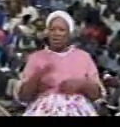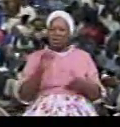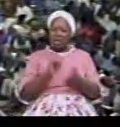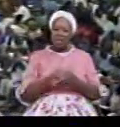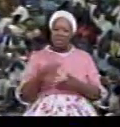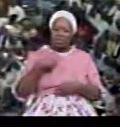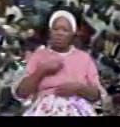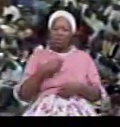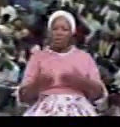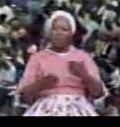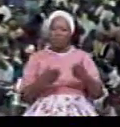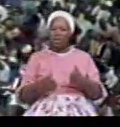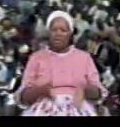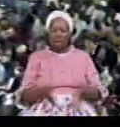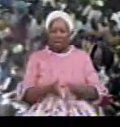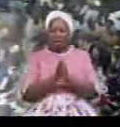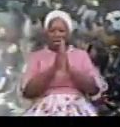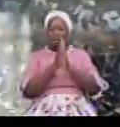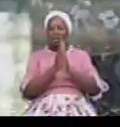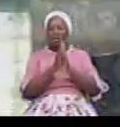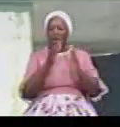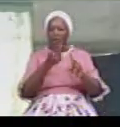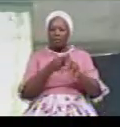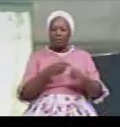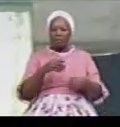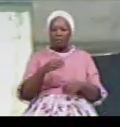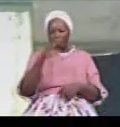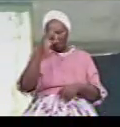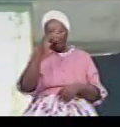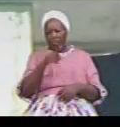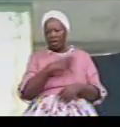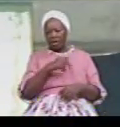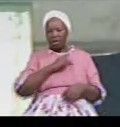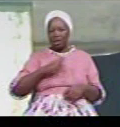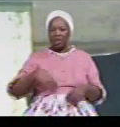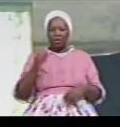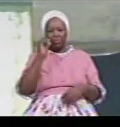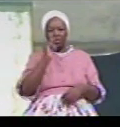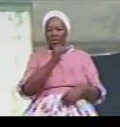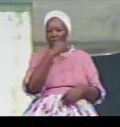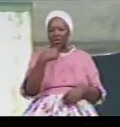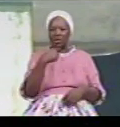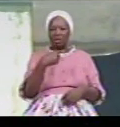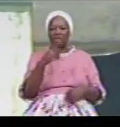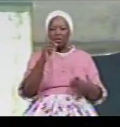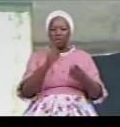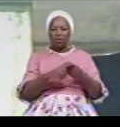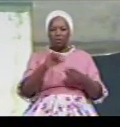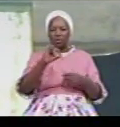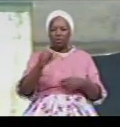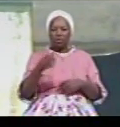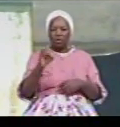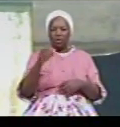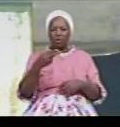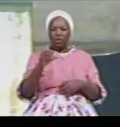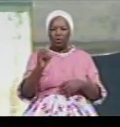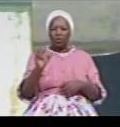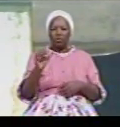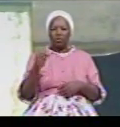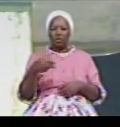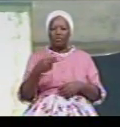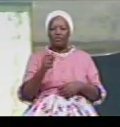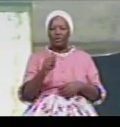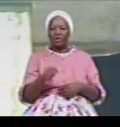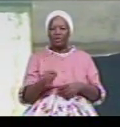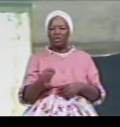of him? And the king of Israel said unto Jehoshaphat, there is